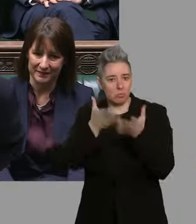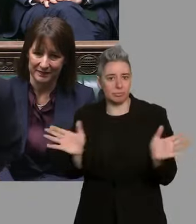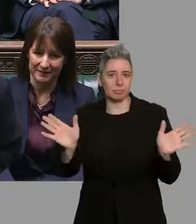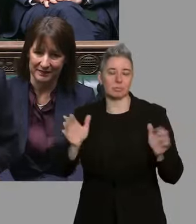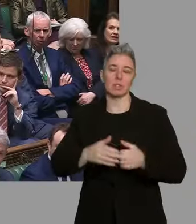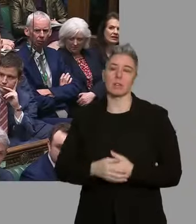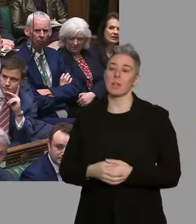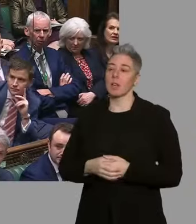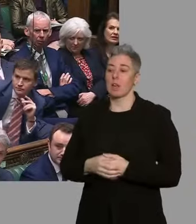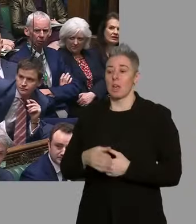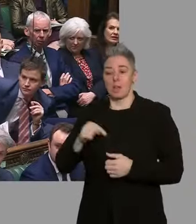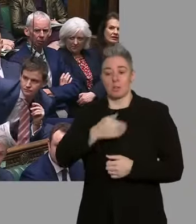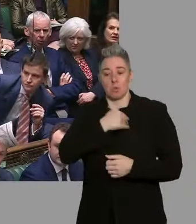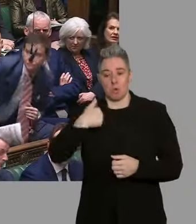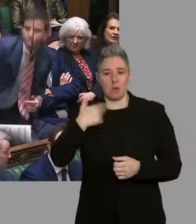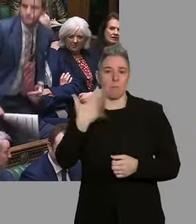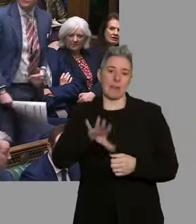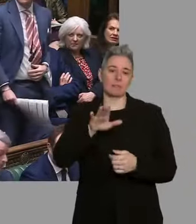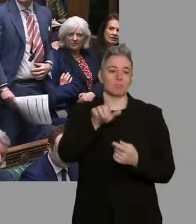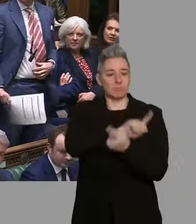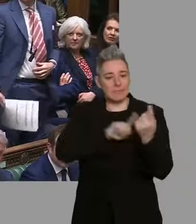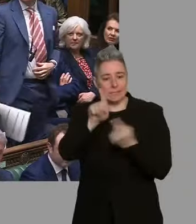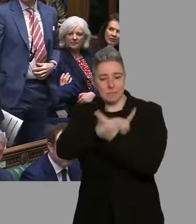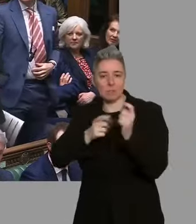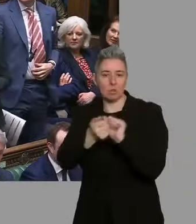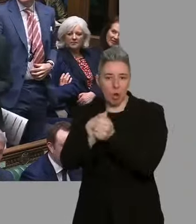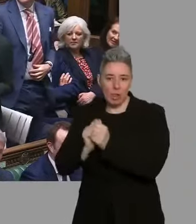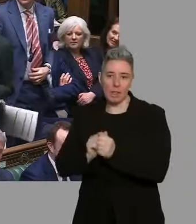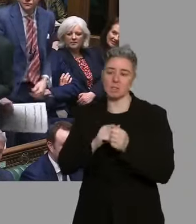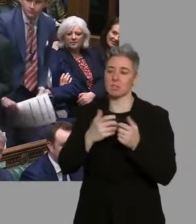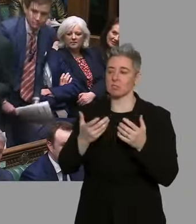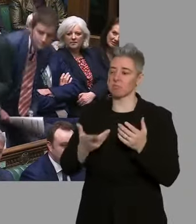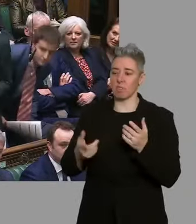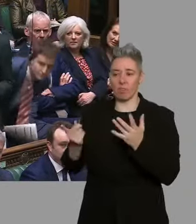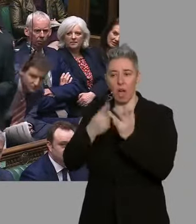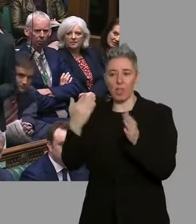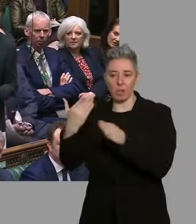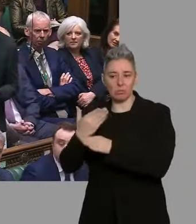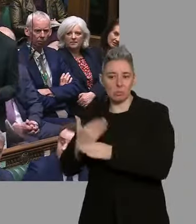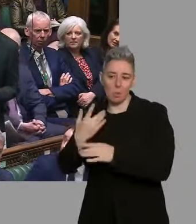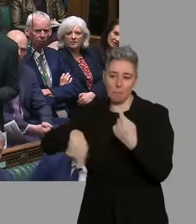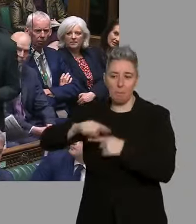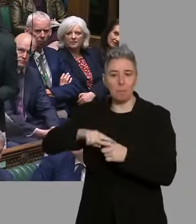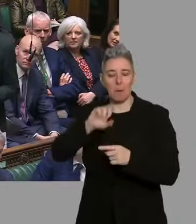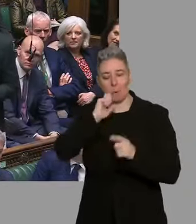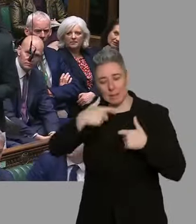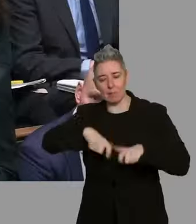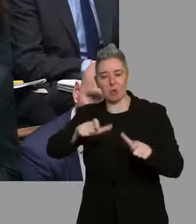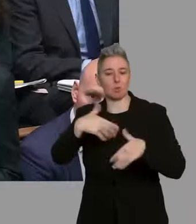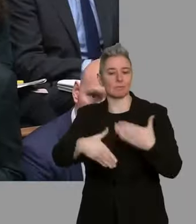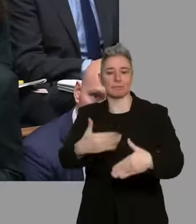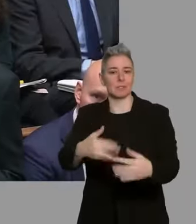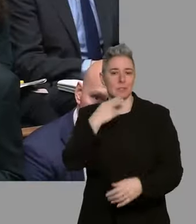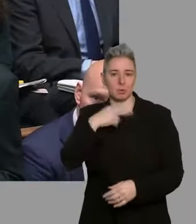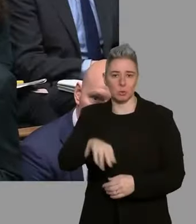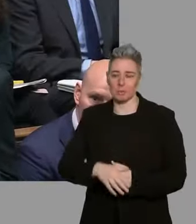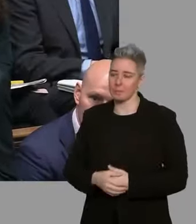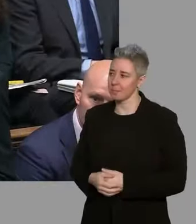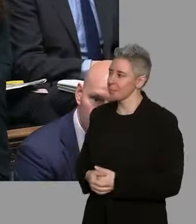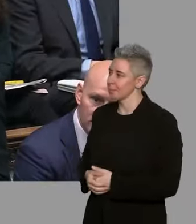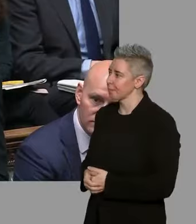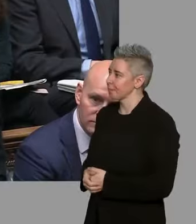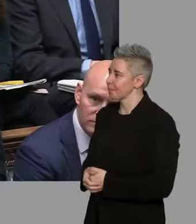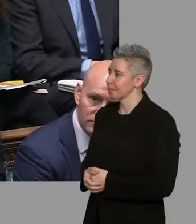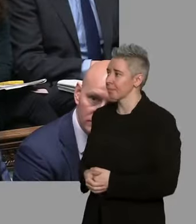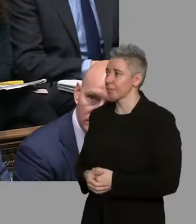meetings later today. Joshua Reynolds. Thank you, Mr Speaker. With almost 4.5 million entries and exits in the last year, Maidenhead